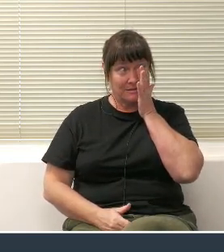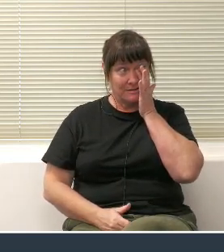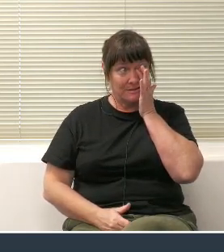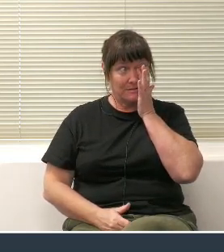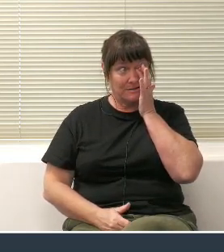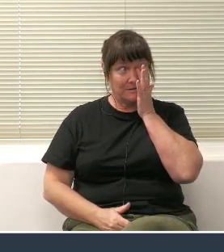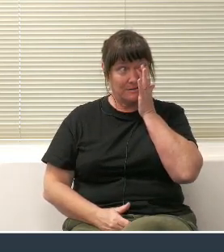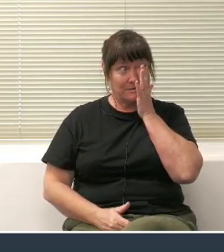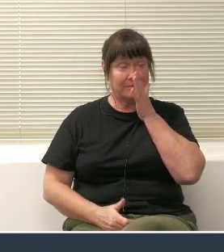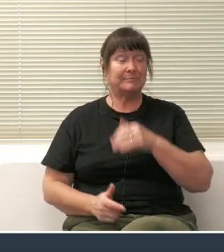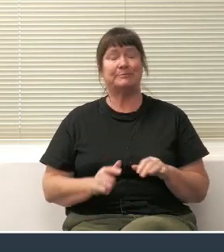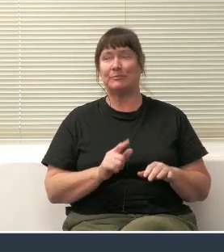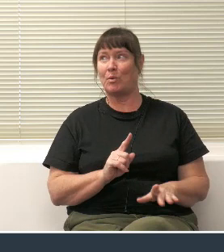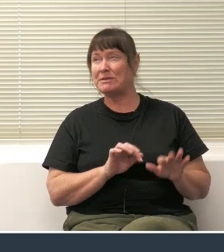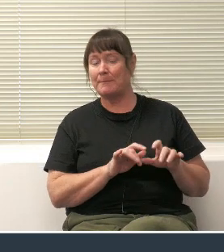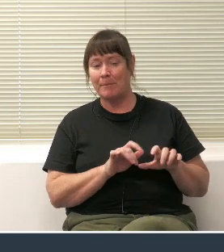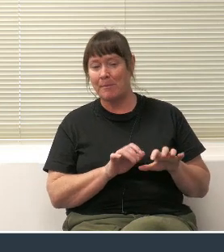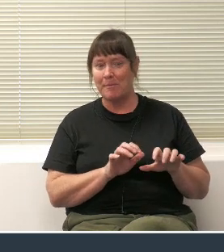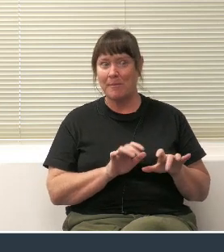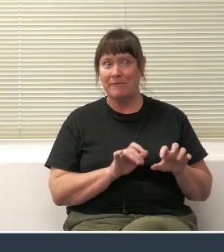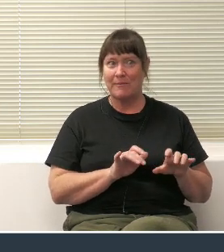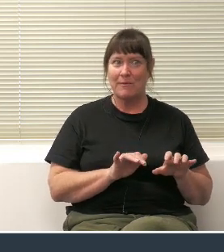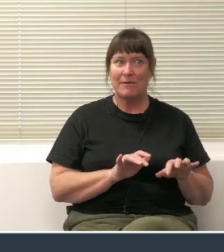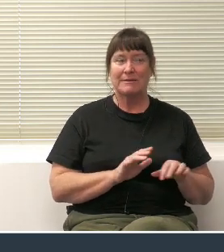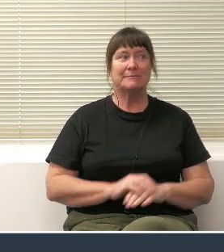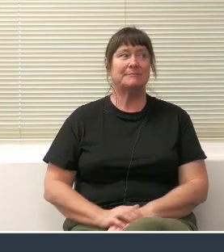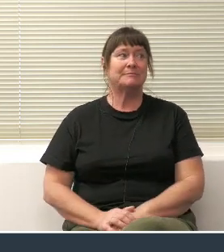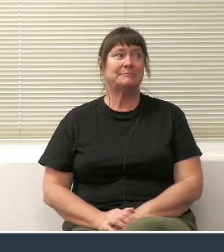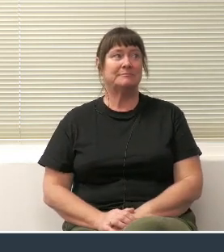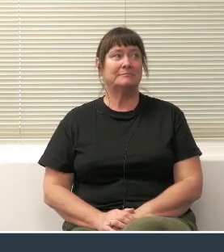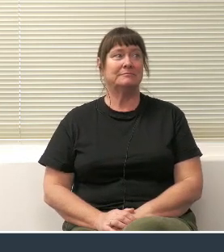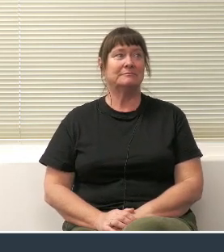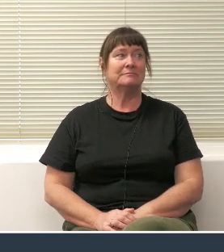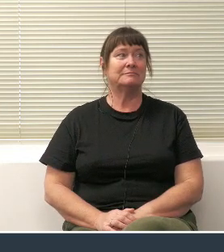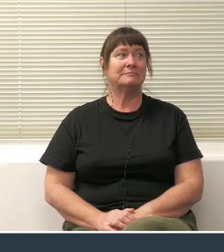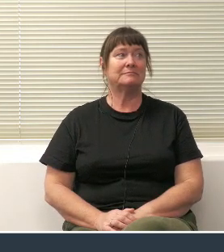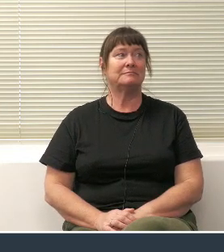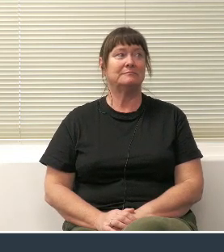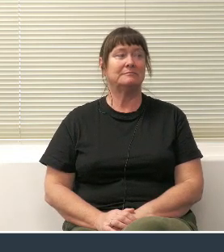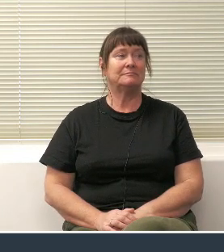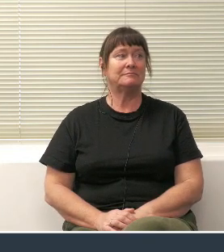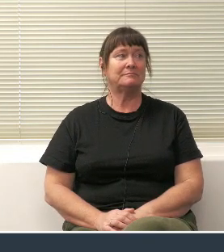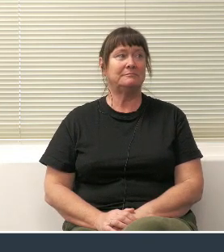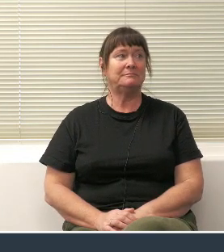the principles and criteria for the use of the resilience.